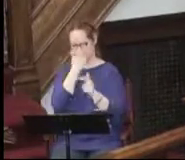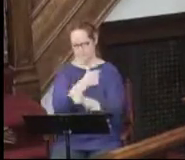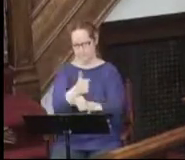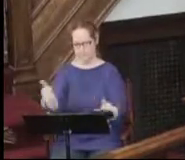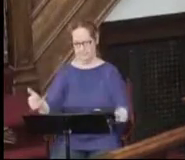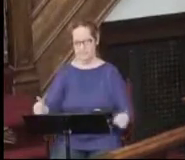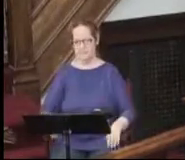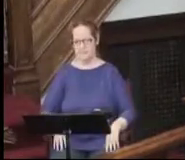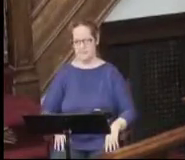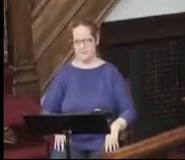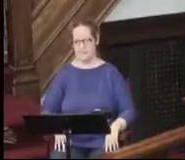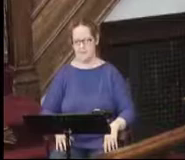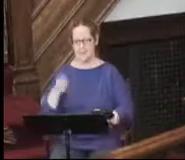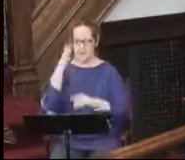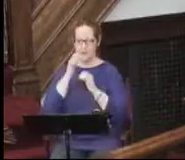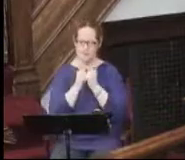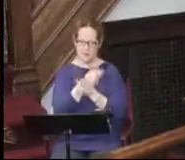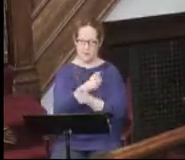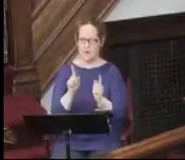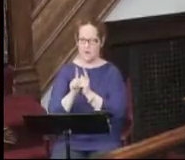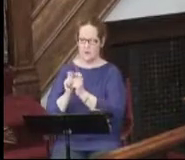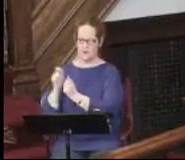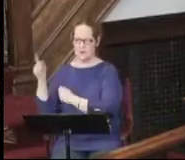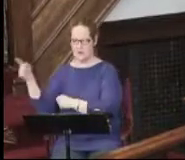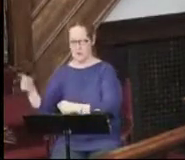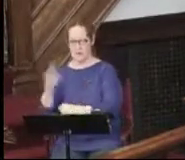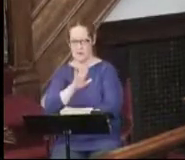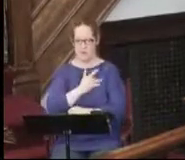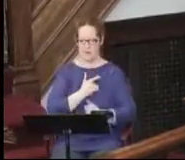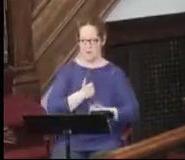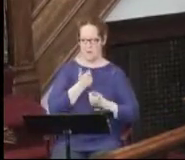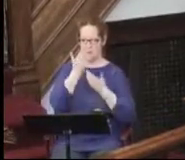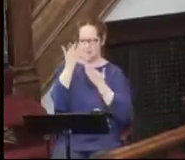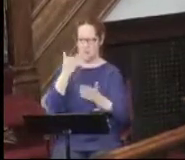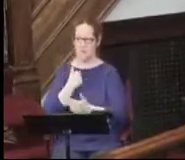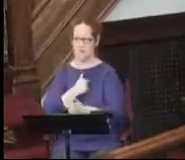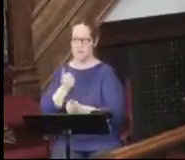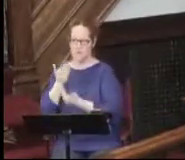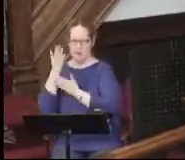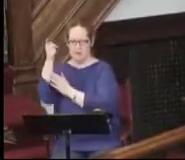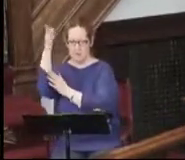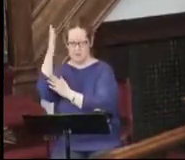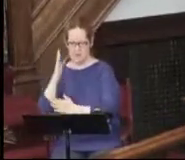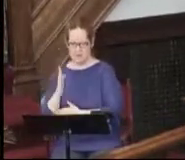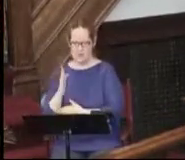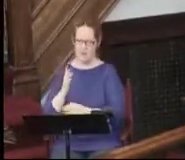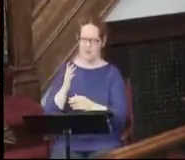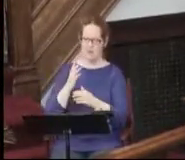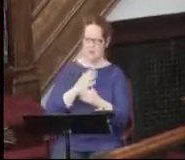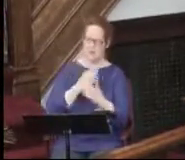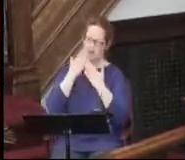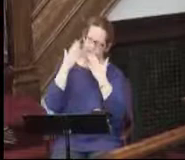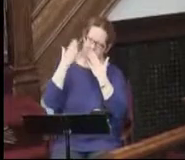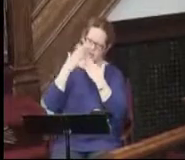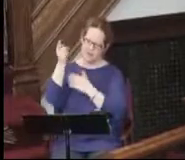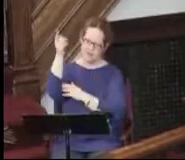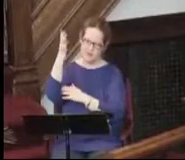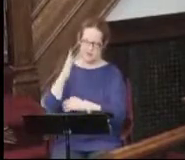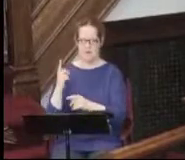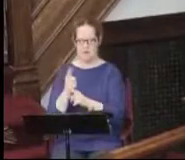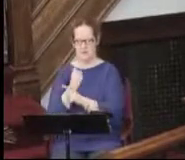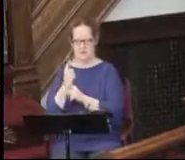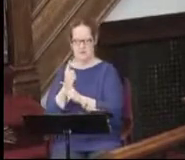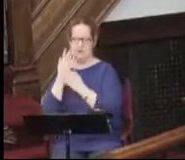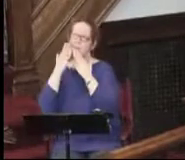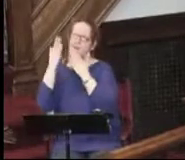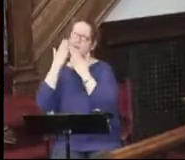elements. God is with you. Lift up your hearts. We lift them up to God. Let us give thanks to